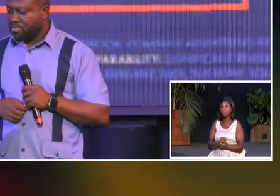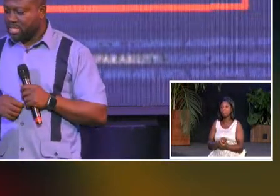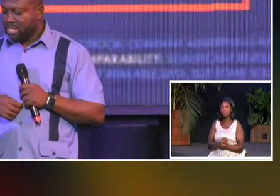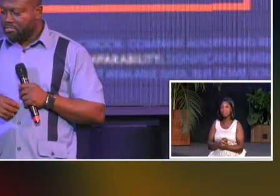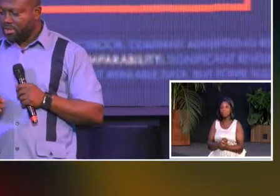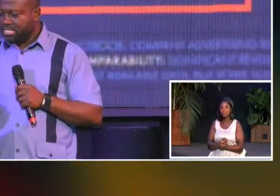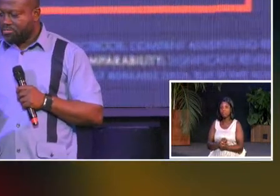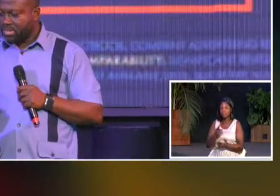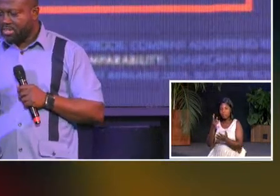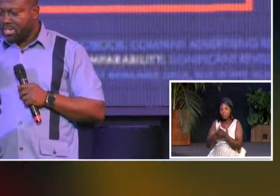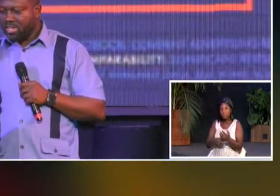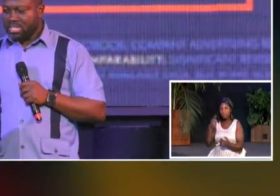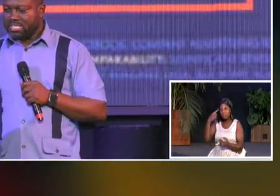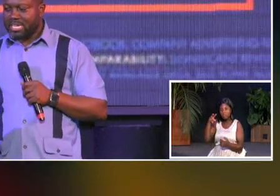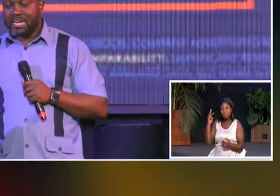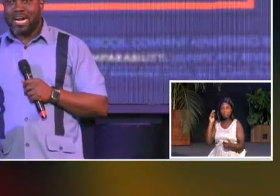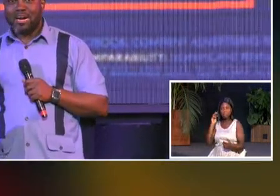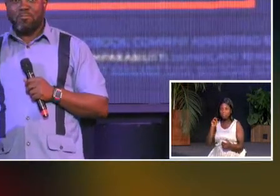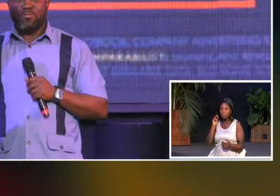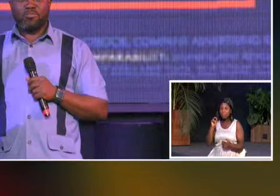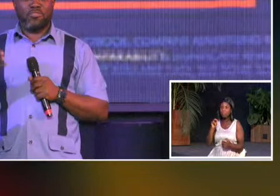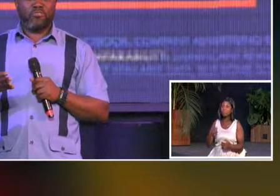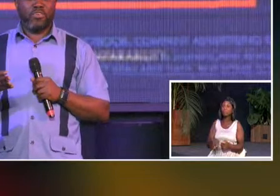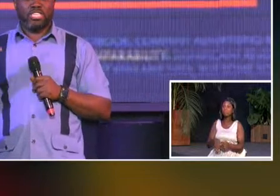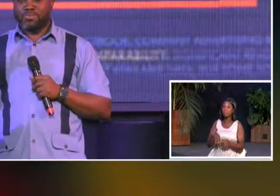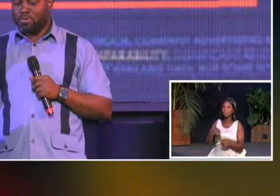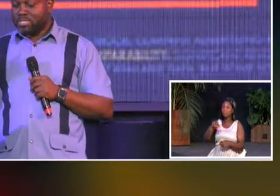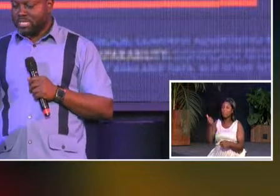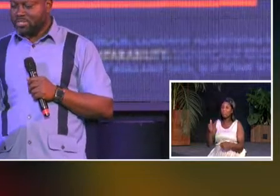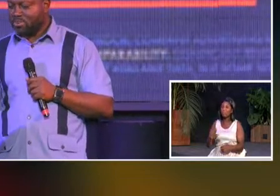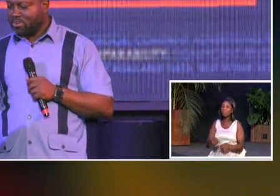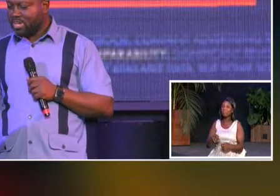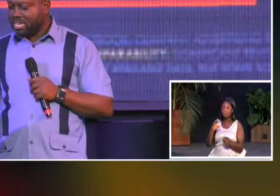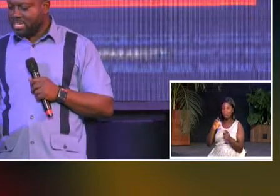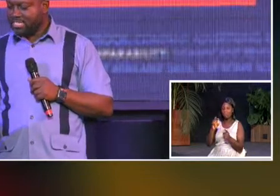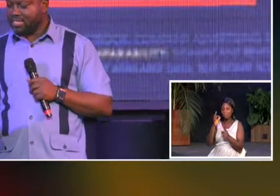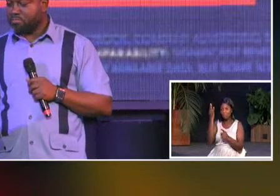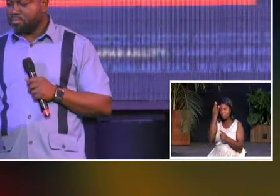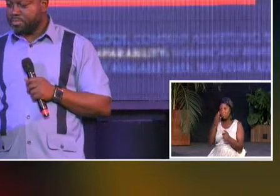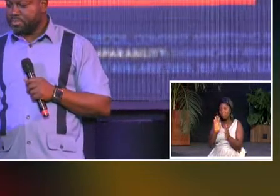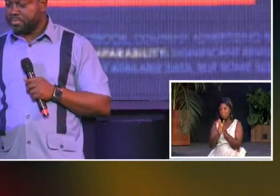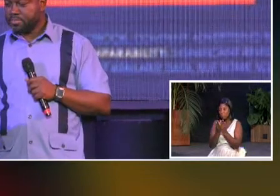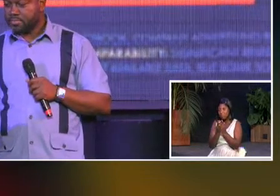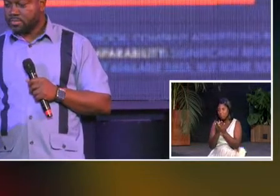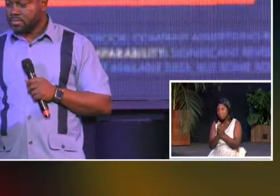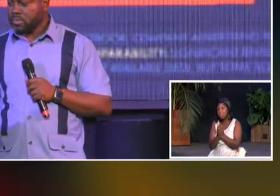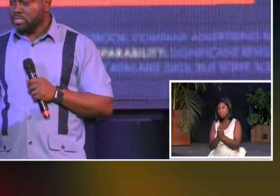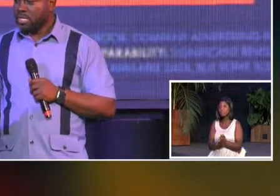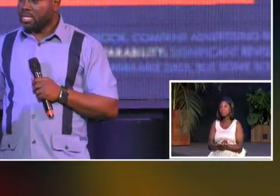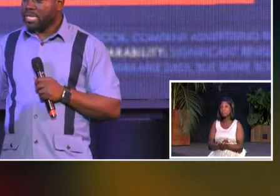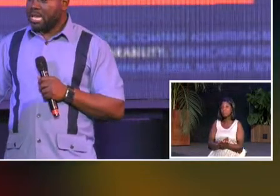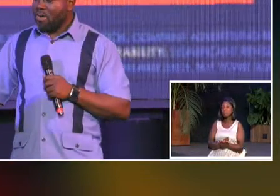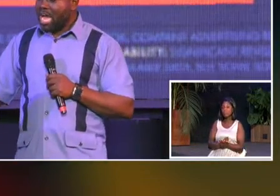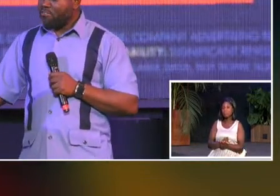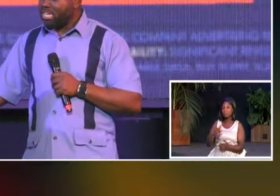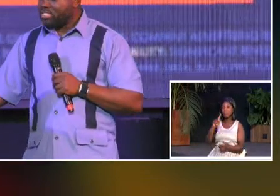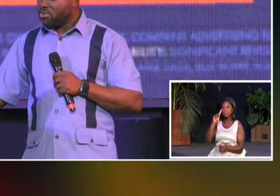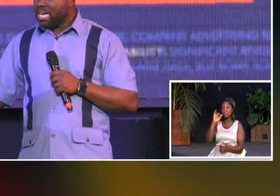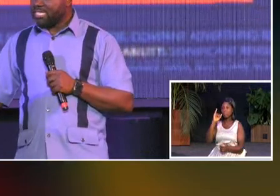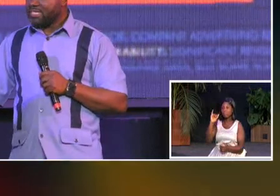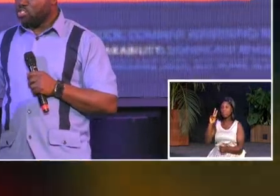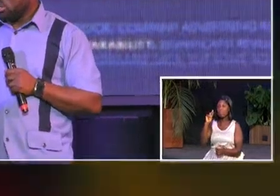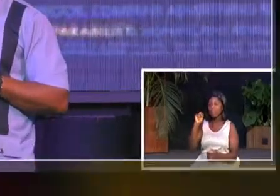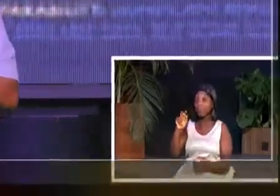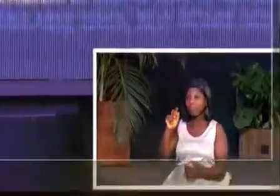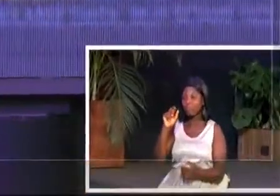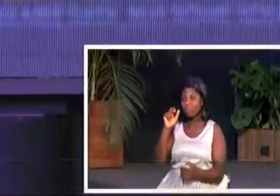WhatsApp effectively. Instagram, Facebook, TikTok, and LinkedIn. Now, I've